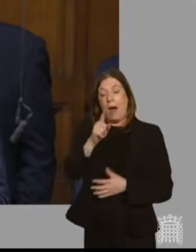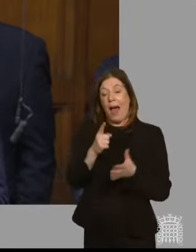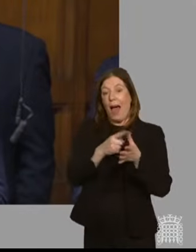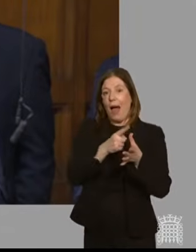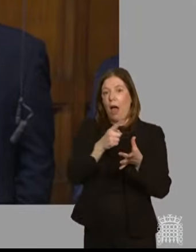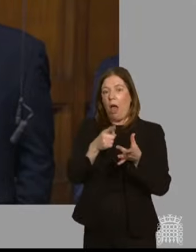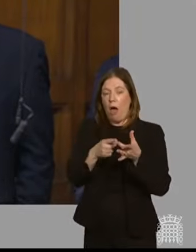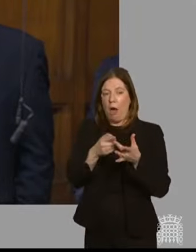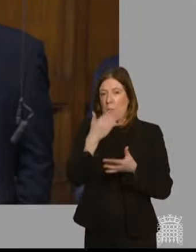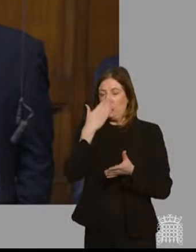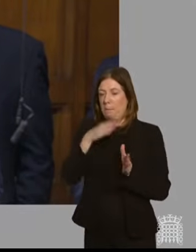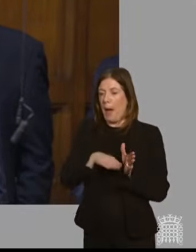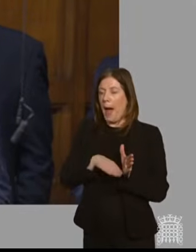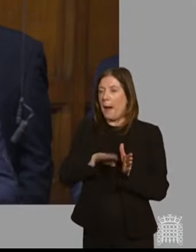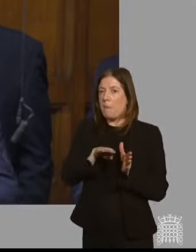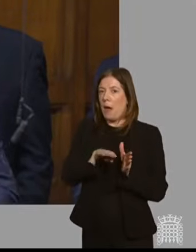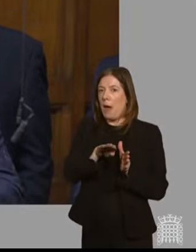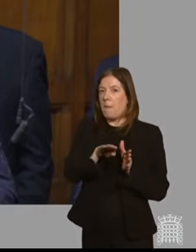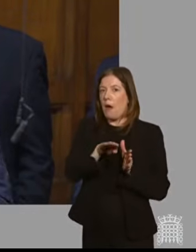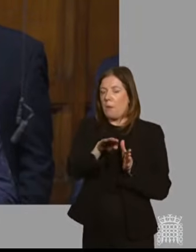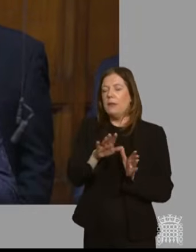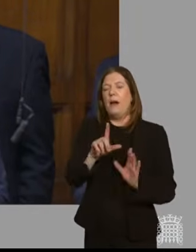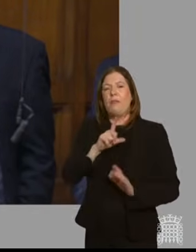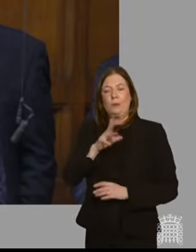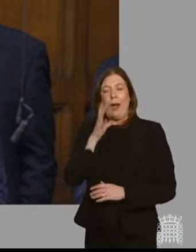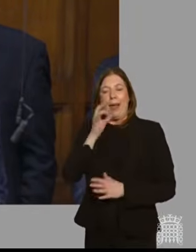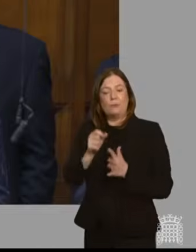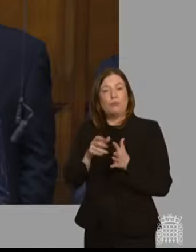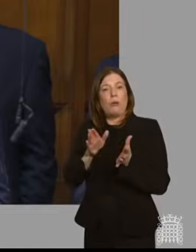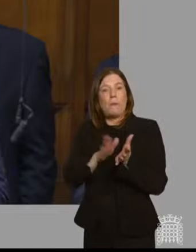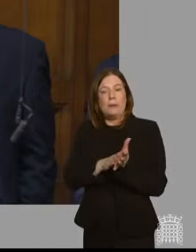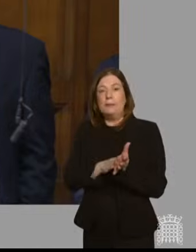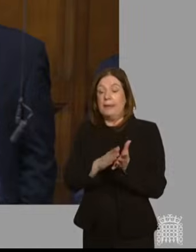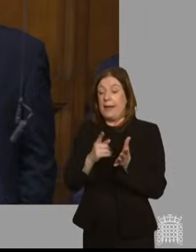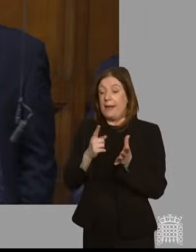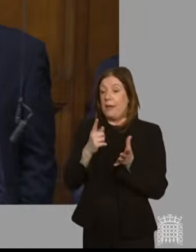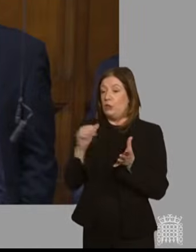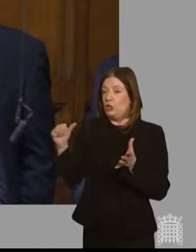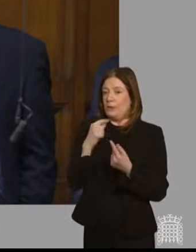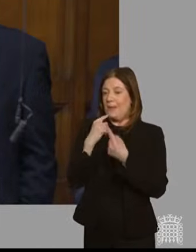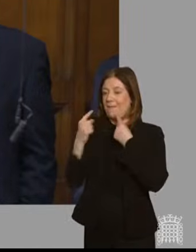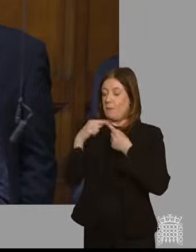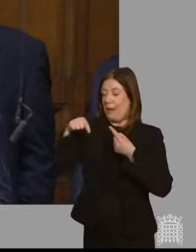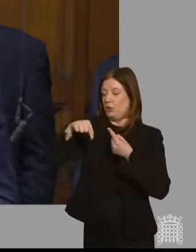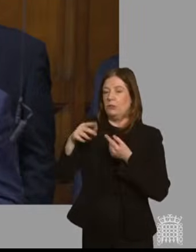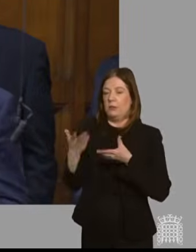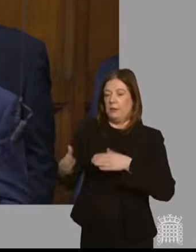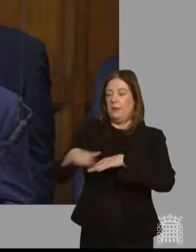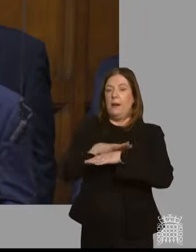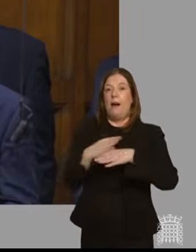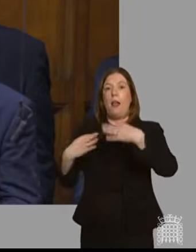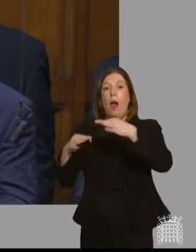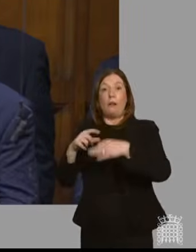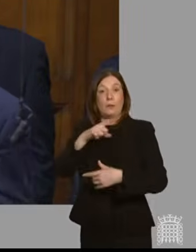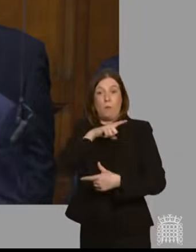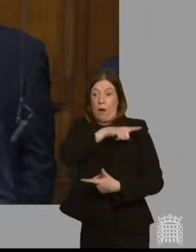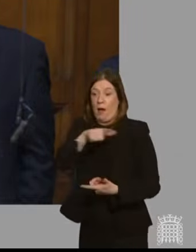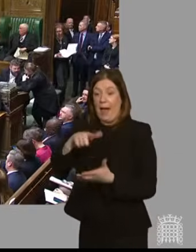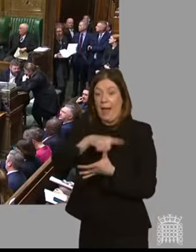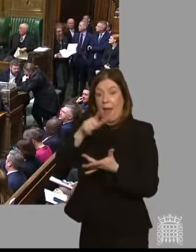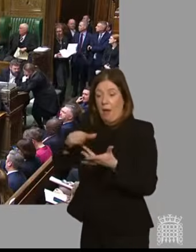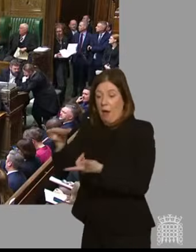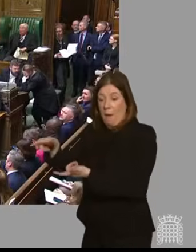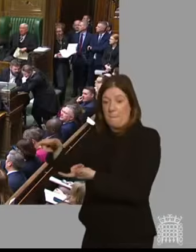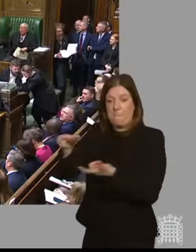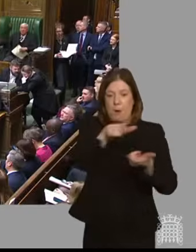time for us to look at licensing this information, where it's going to be used for commercial gain to inform intelligence that's going to disrupt society and our economy?